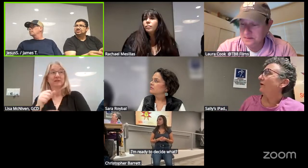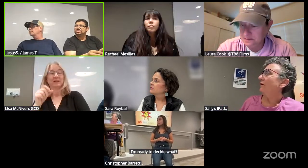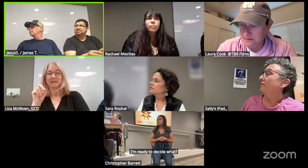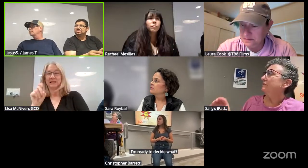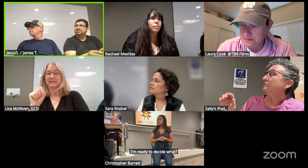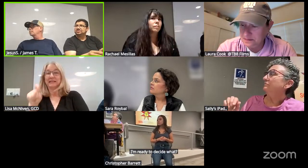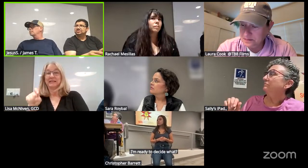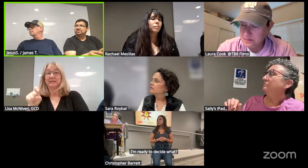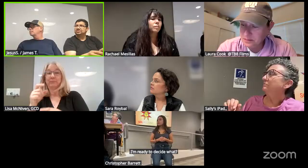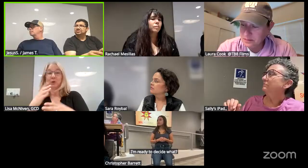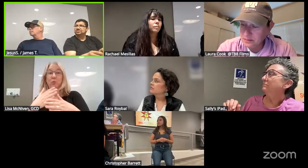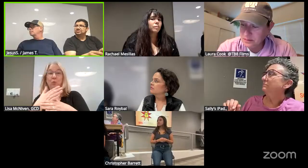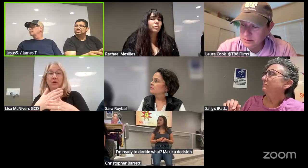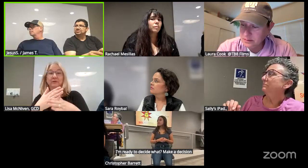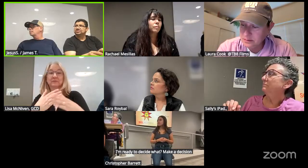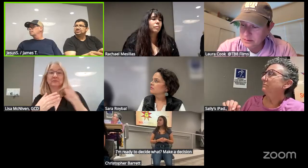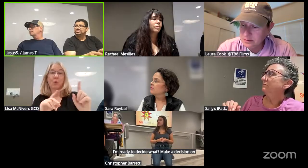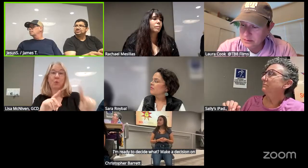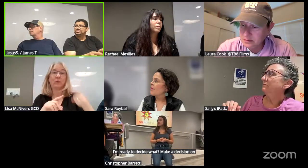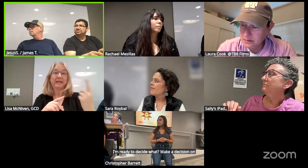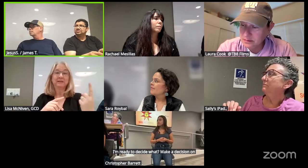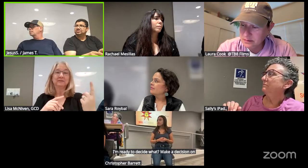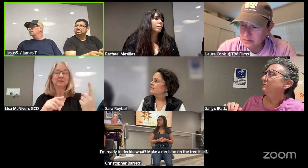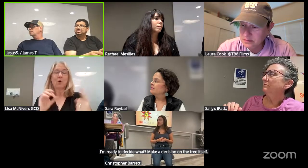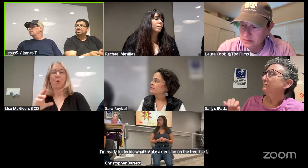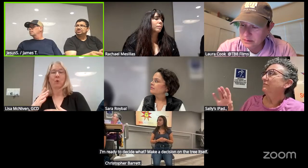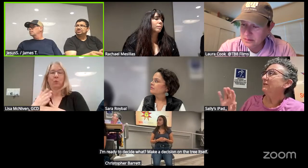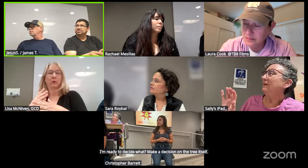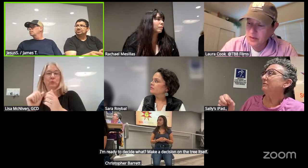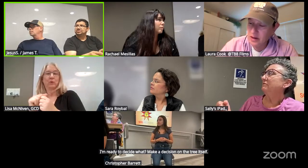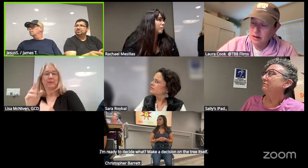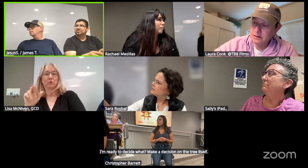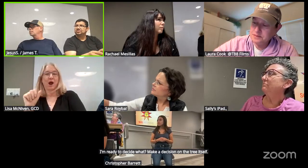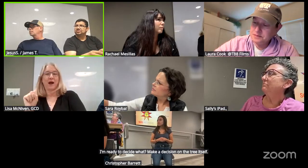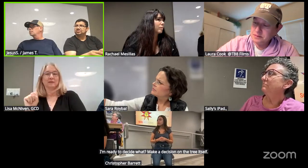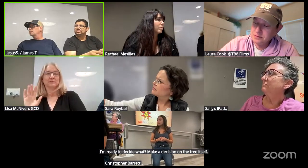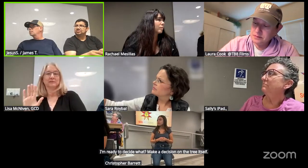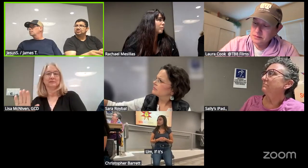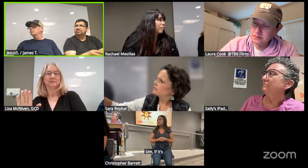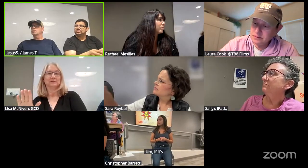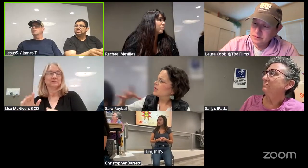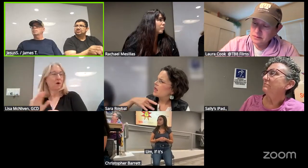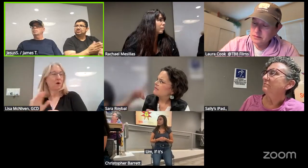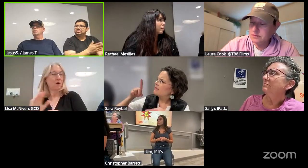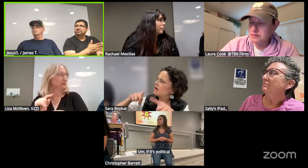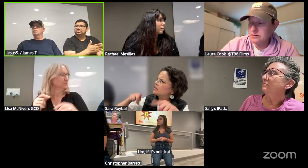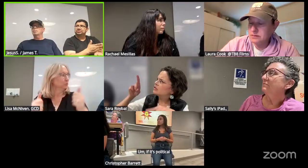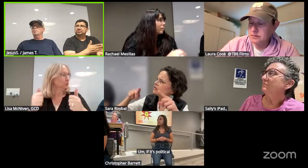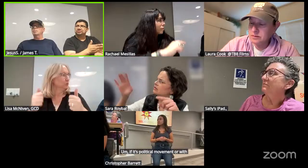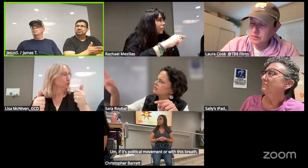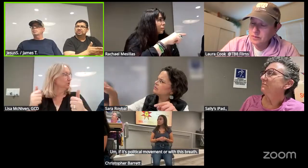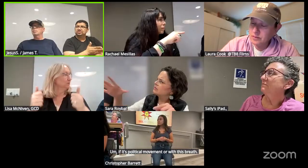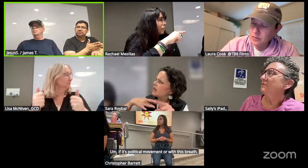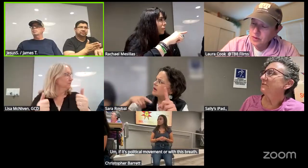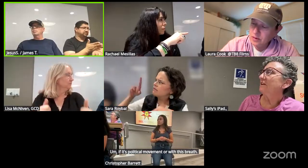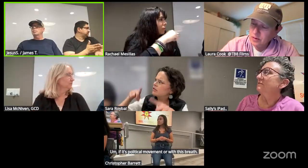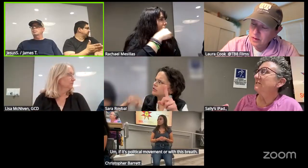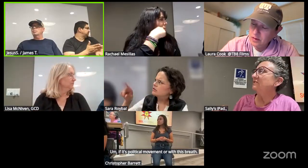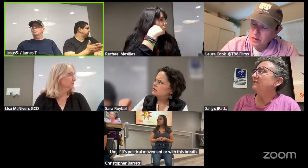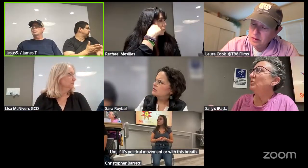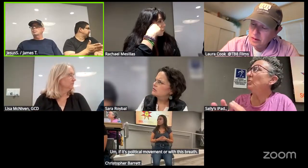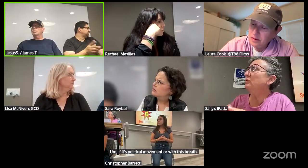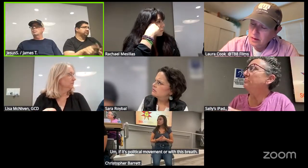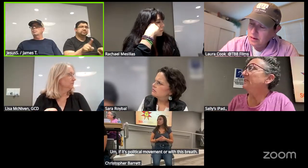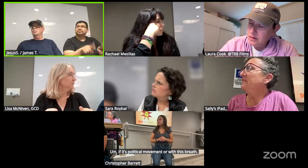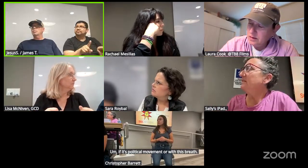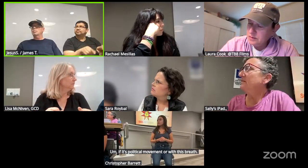Make a decision on the tree itself. If it's wood only or wood with brass. The tree.